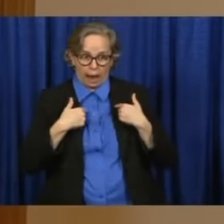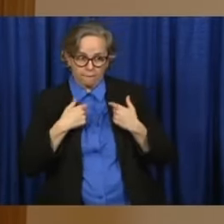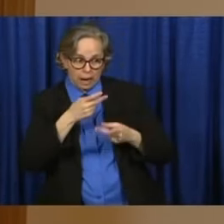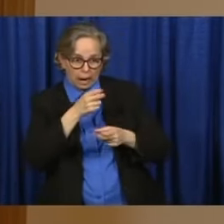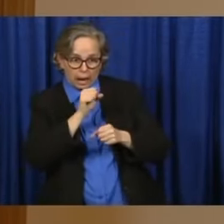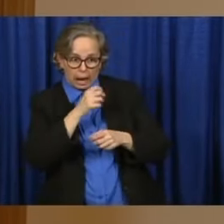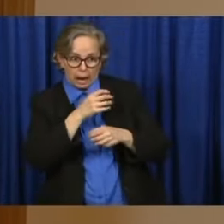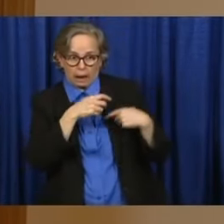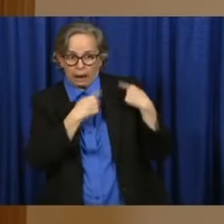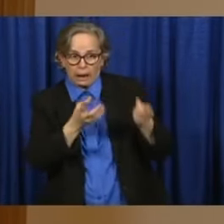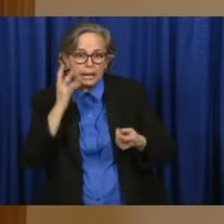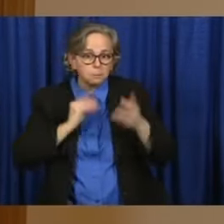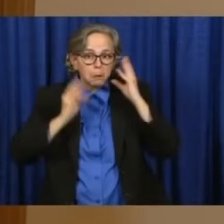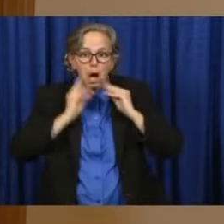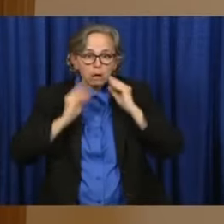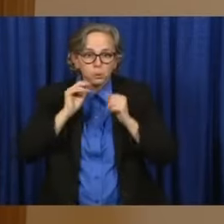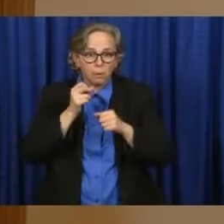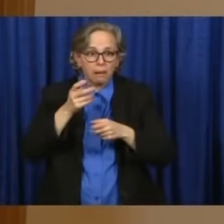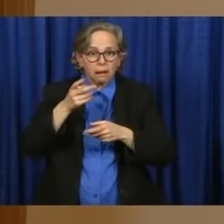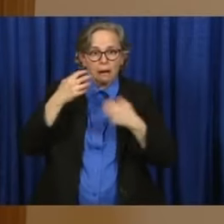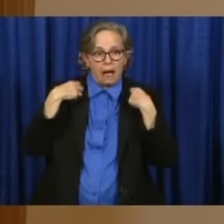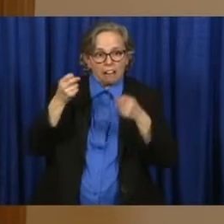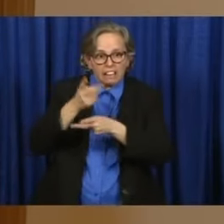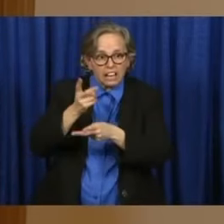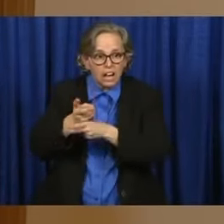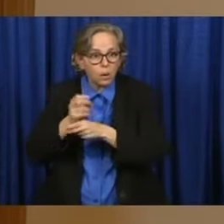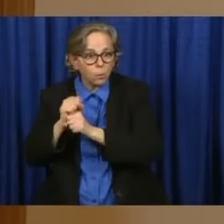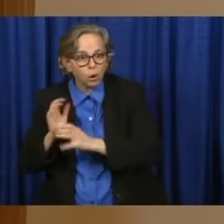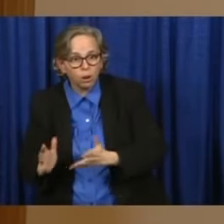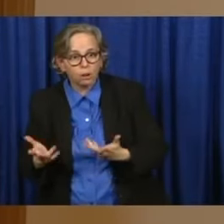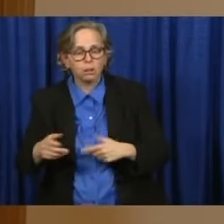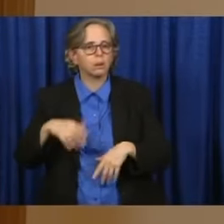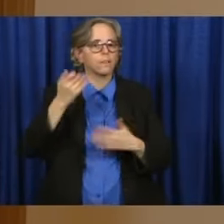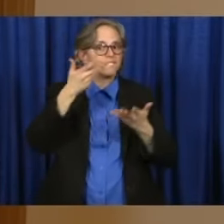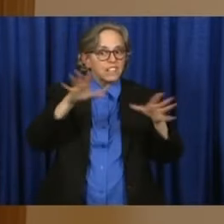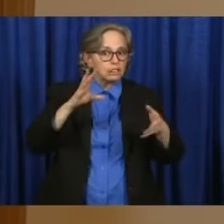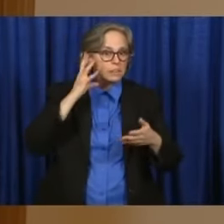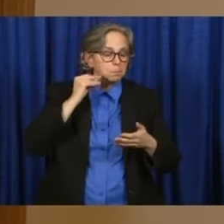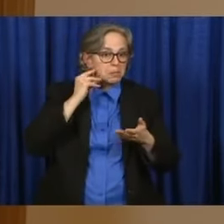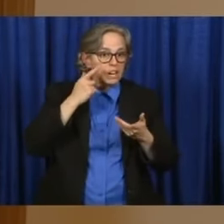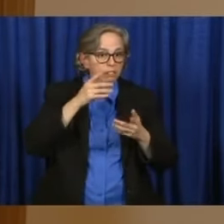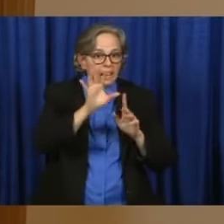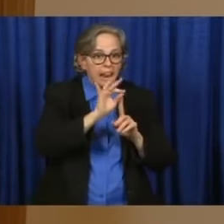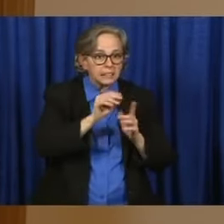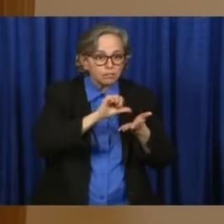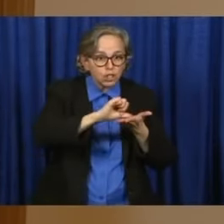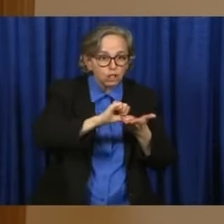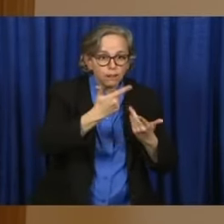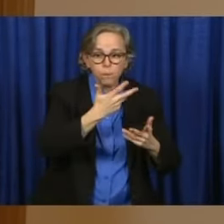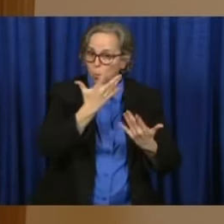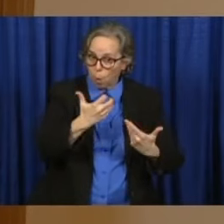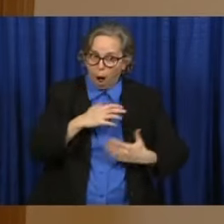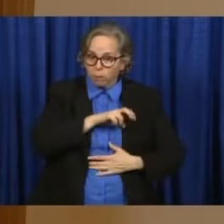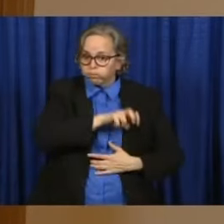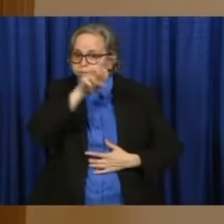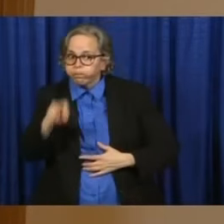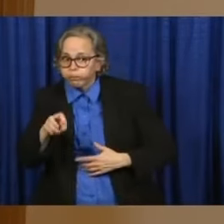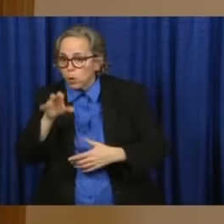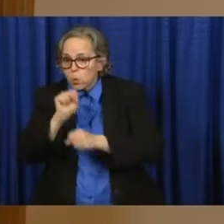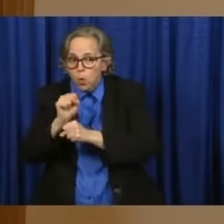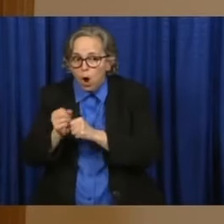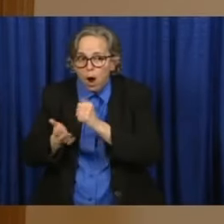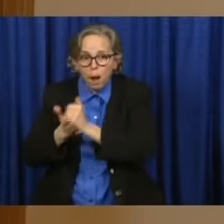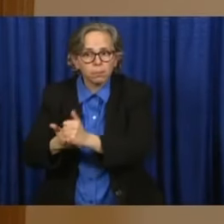you are in an elective part of healthcare, but you can be redeployed. We would love to know that. So Board of